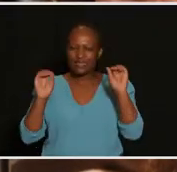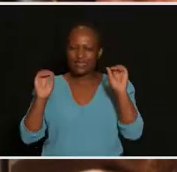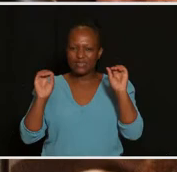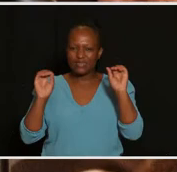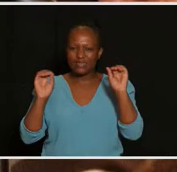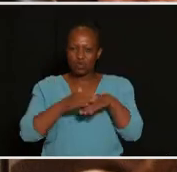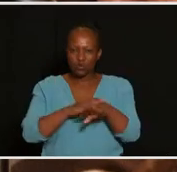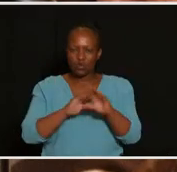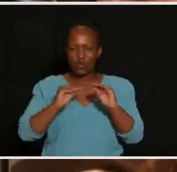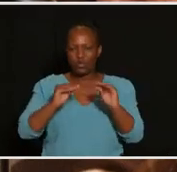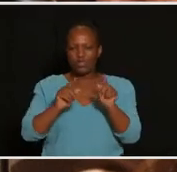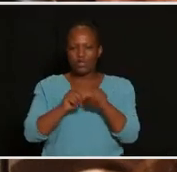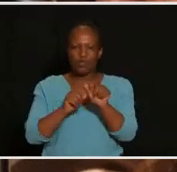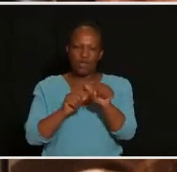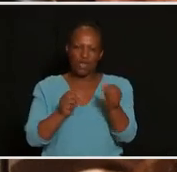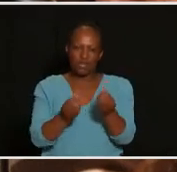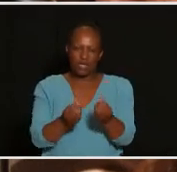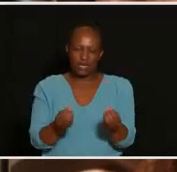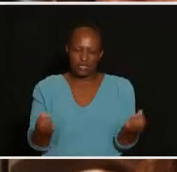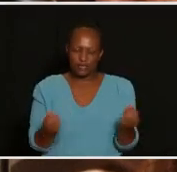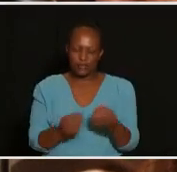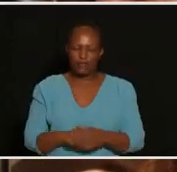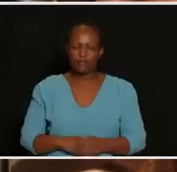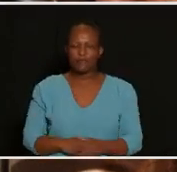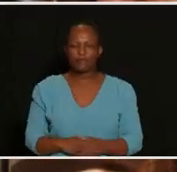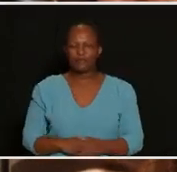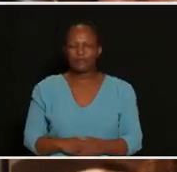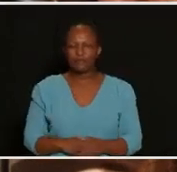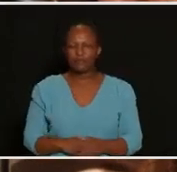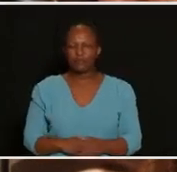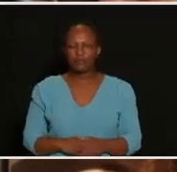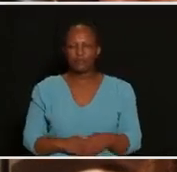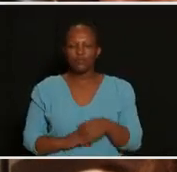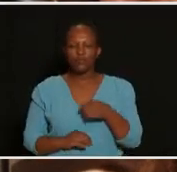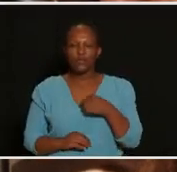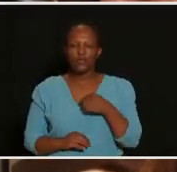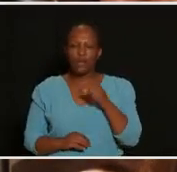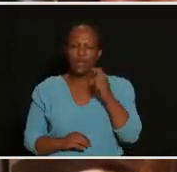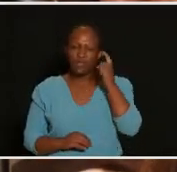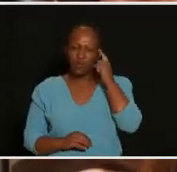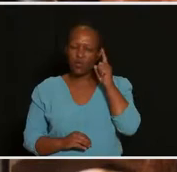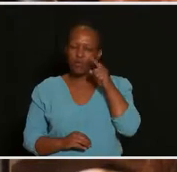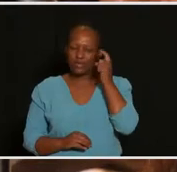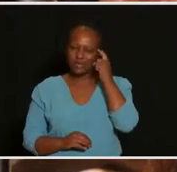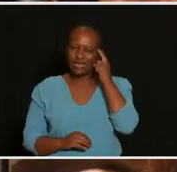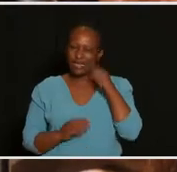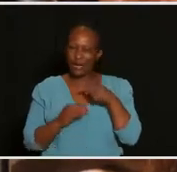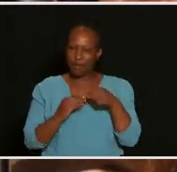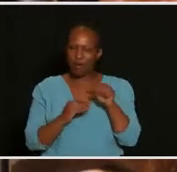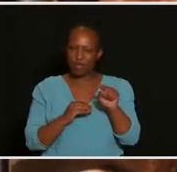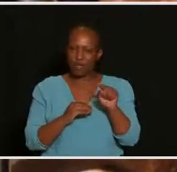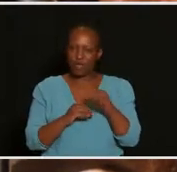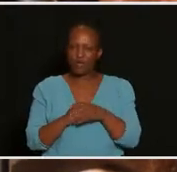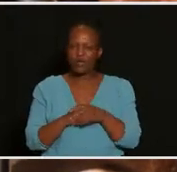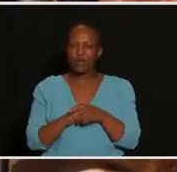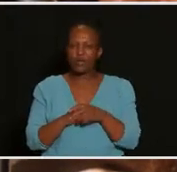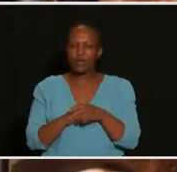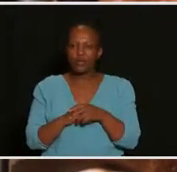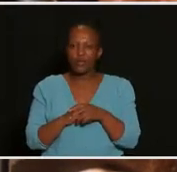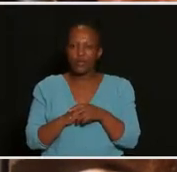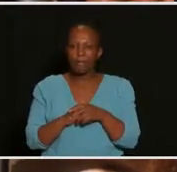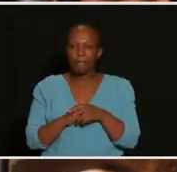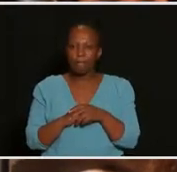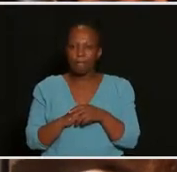can get education as other kids so I think you need to consider that and the other thing I'm